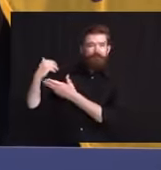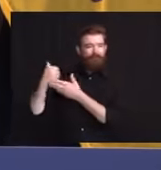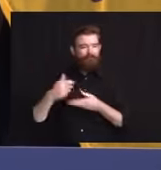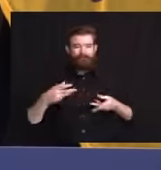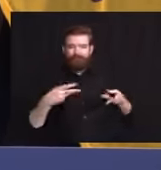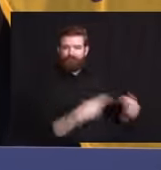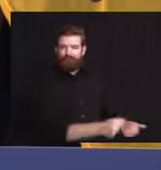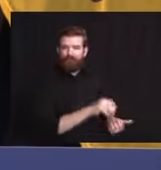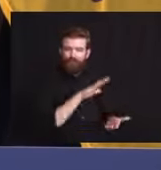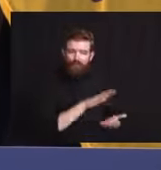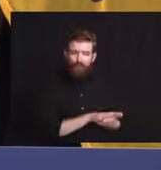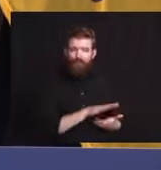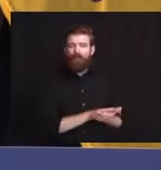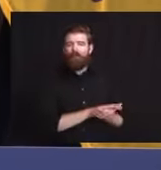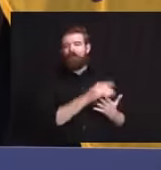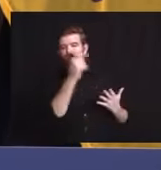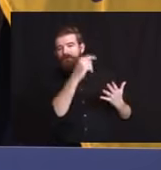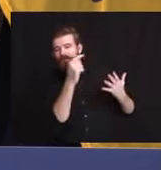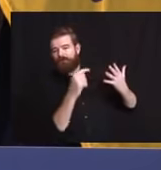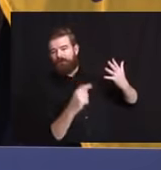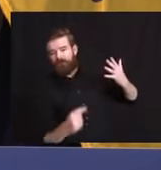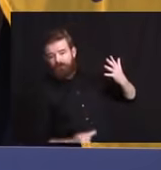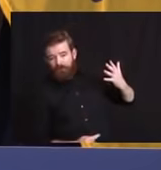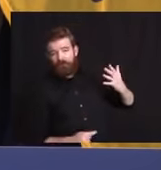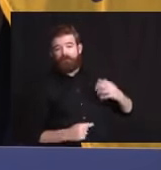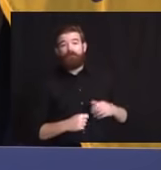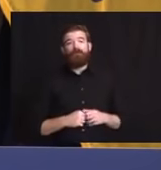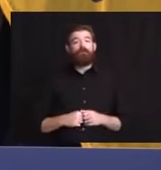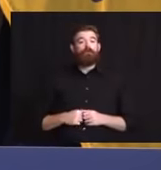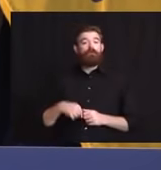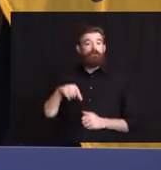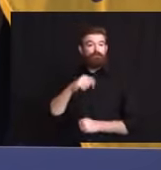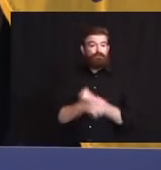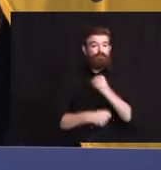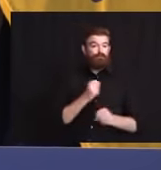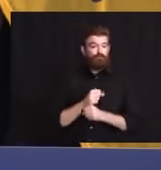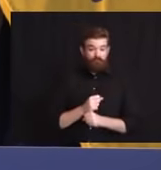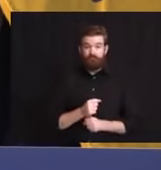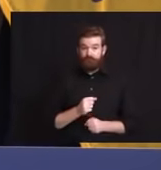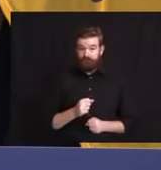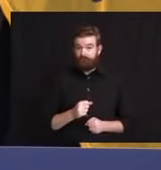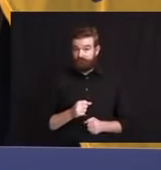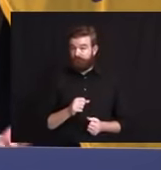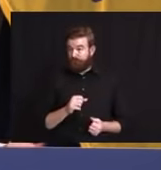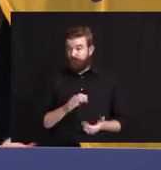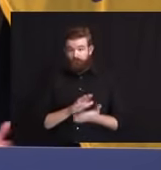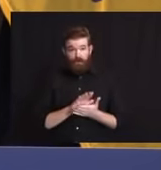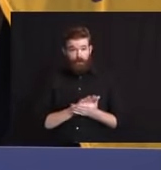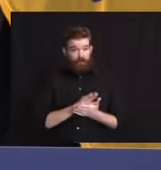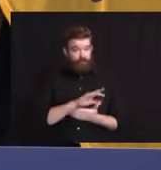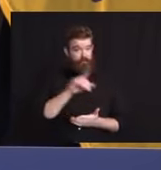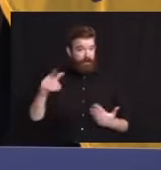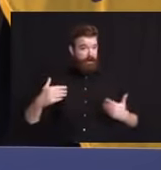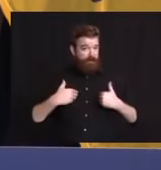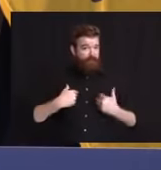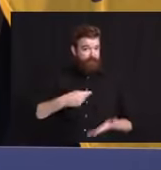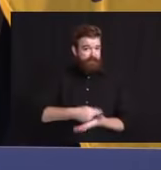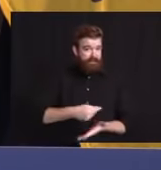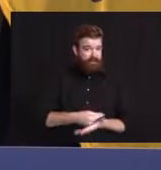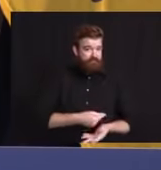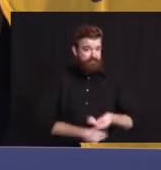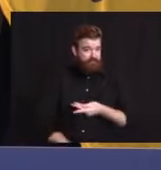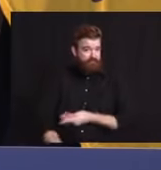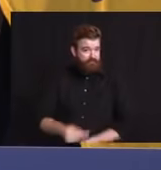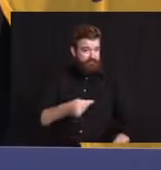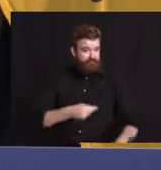say at record levels this year in an otherwise really, really, really tough budget. It's funding healthcare, it's funding